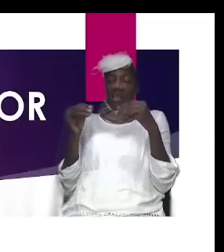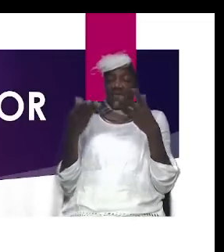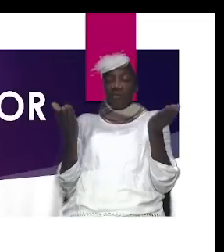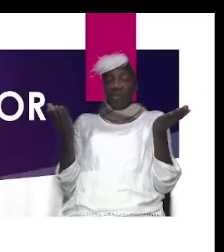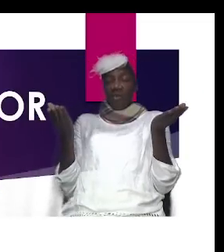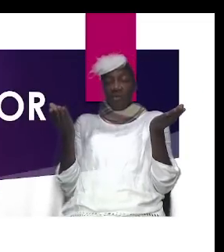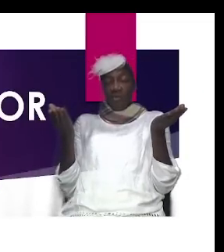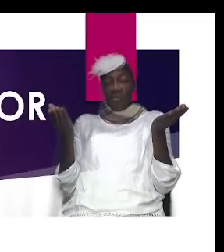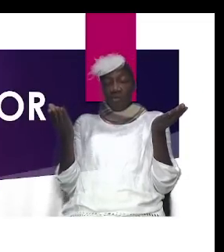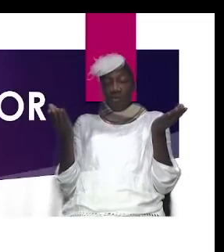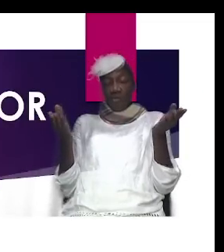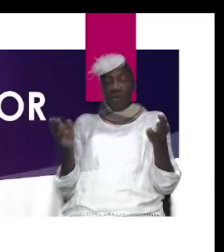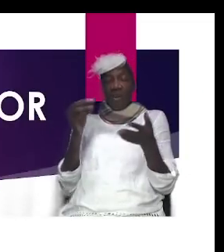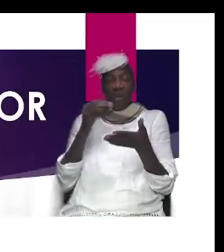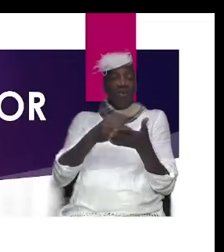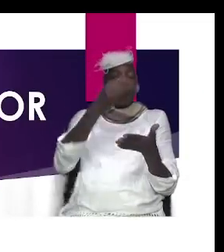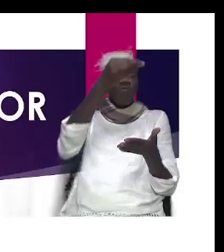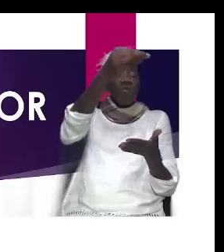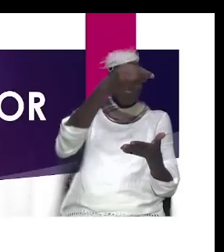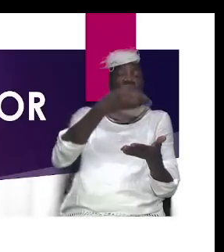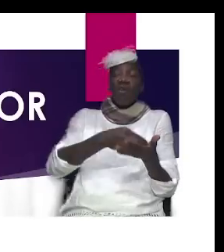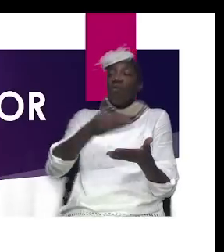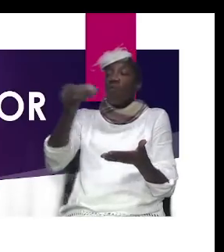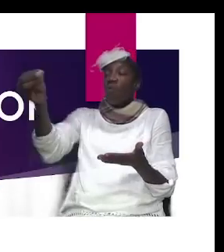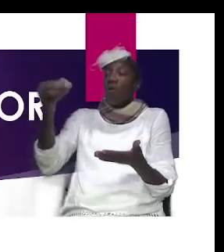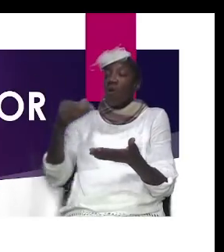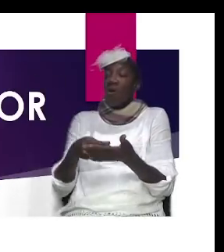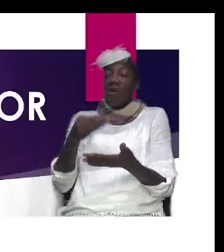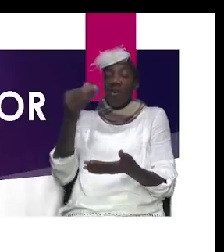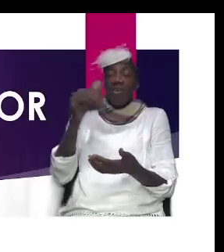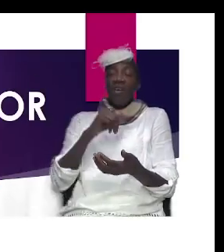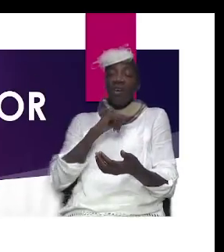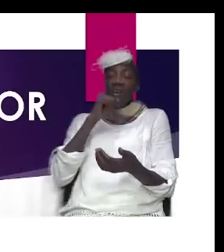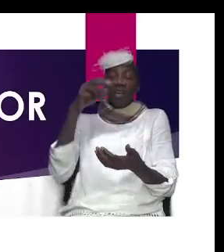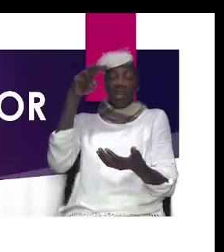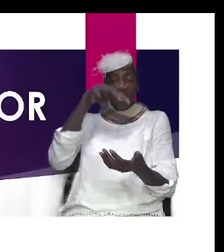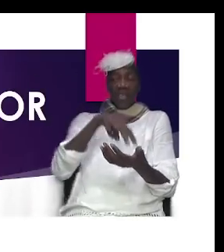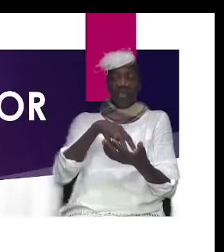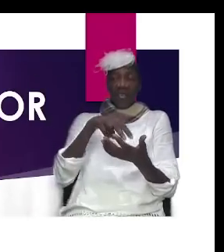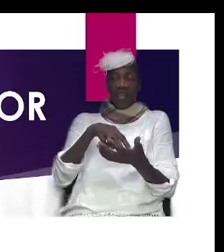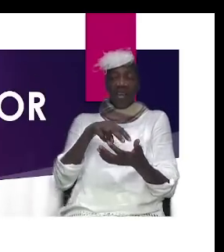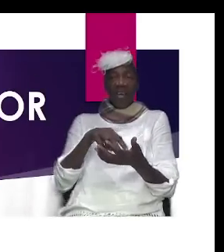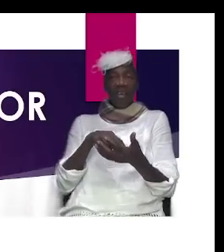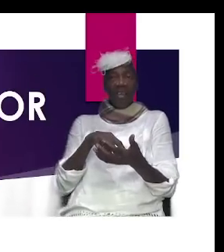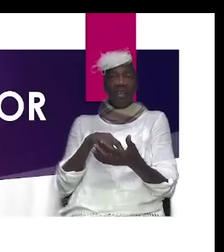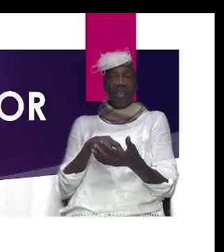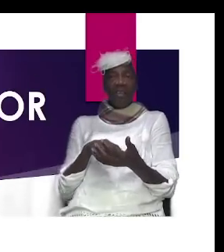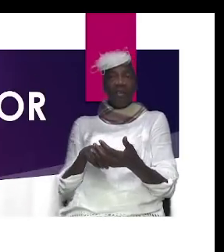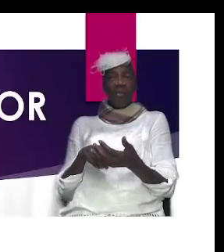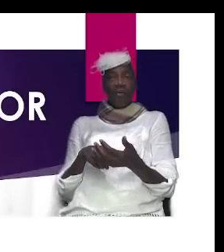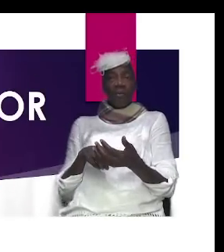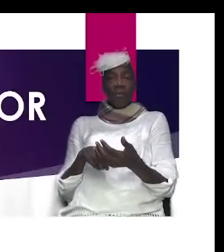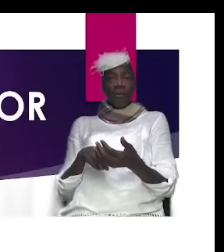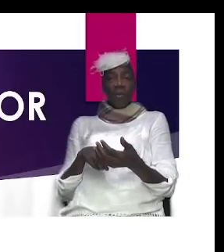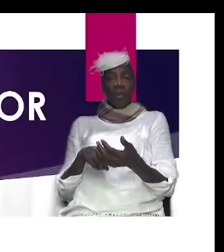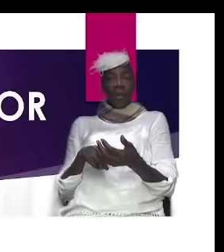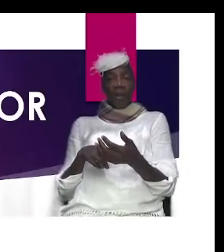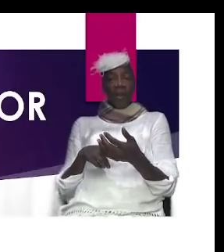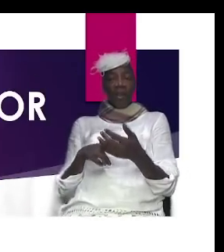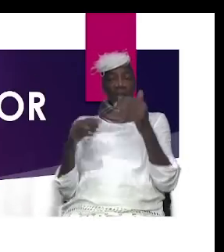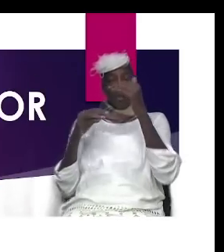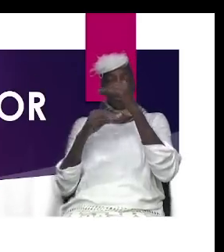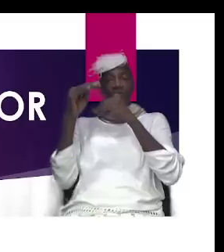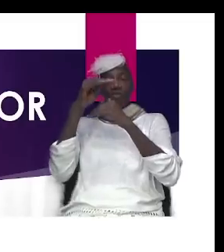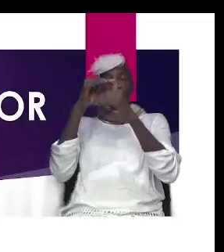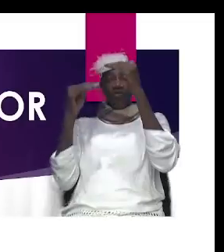that, our rewards will not stand. That's a structure that is being erected with wood